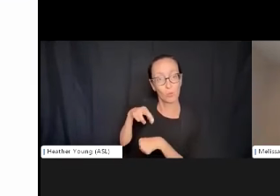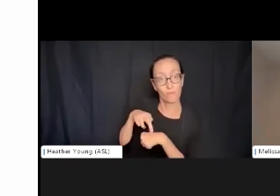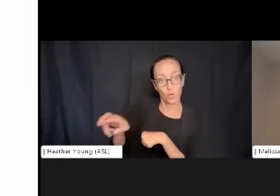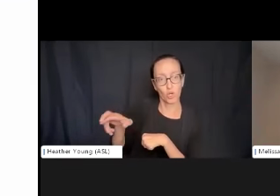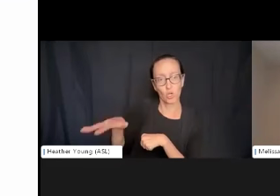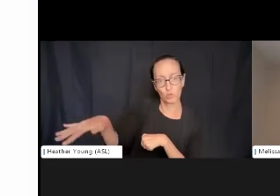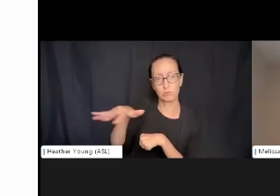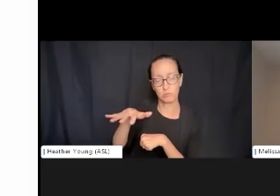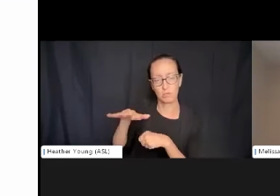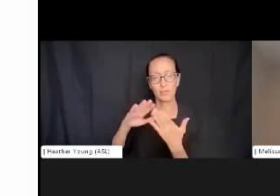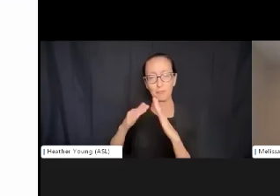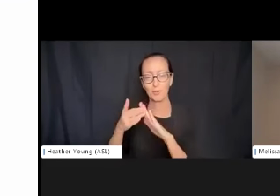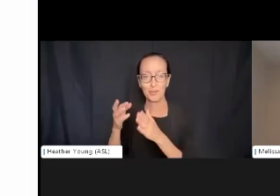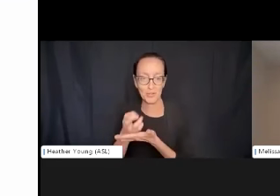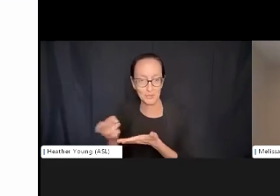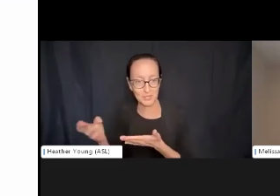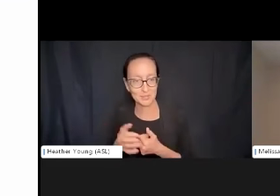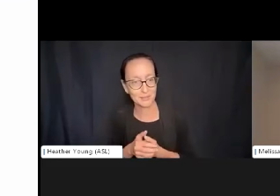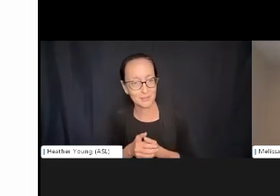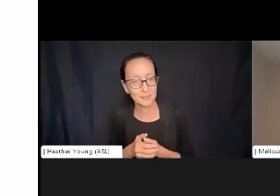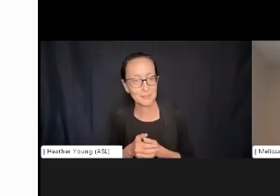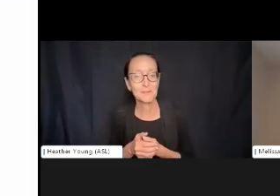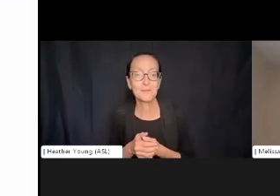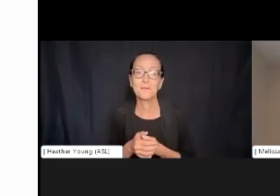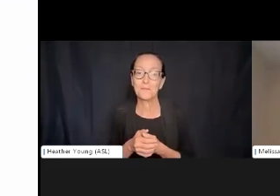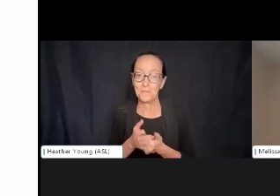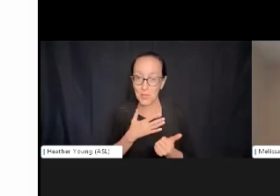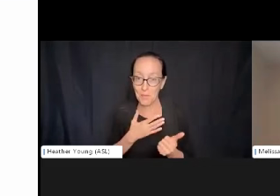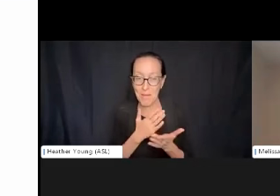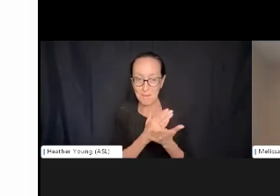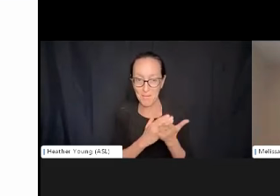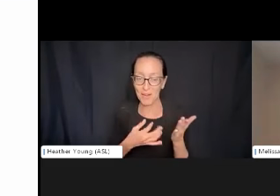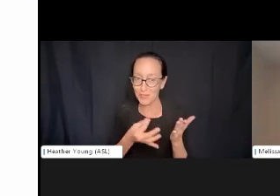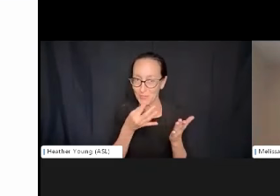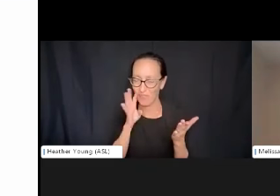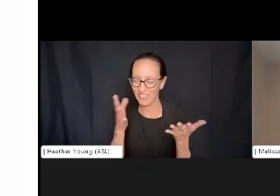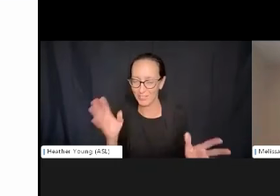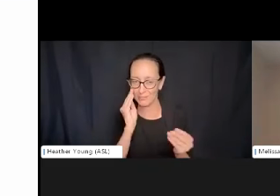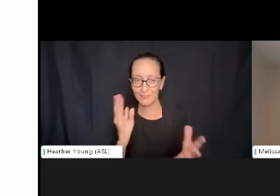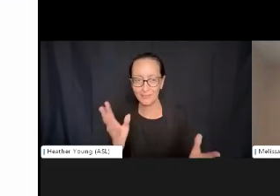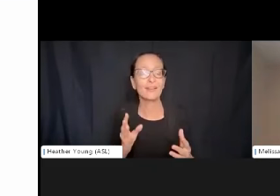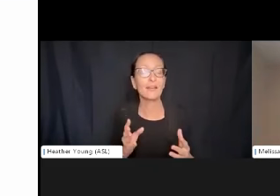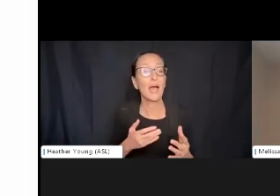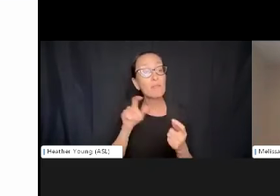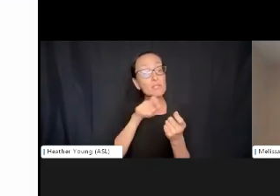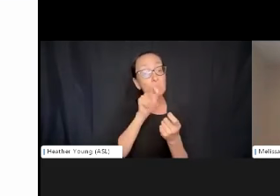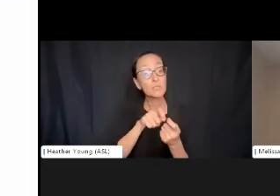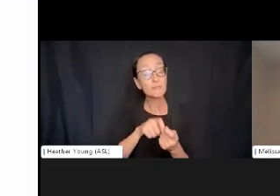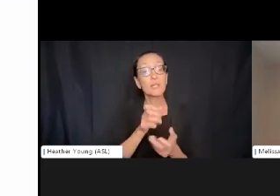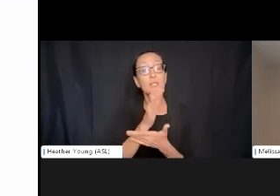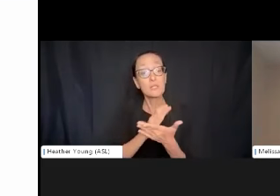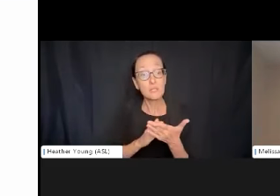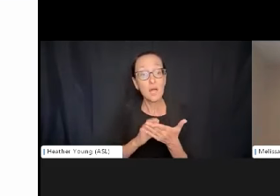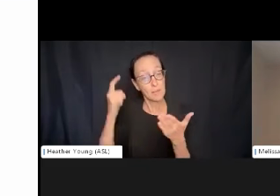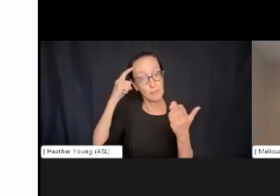community resources. So just to finish up real quick, my section is that there are specifically some